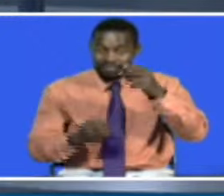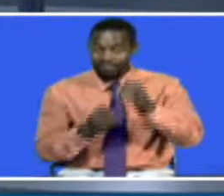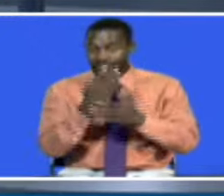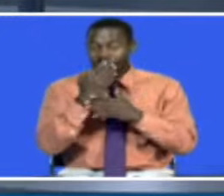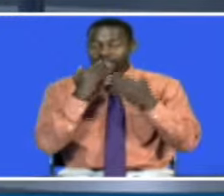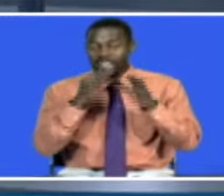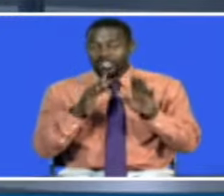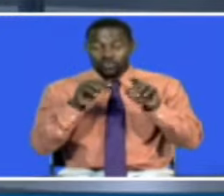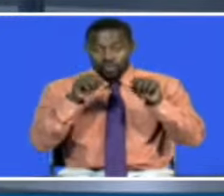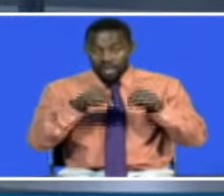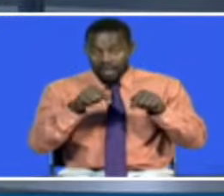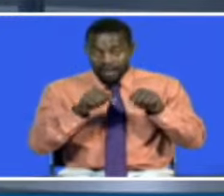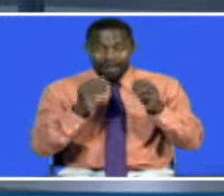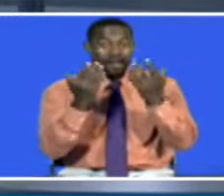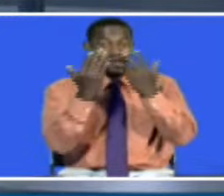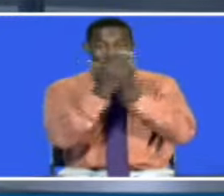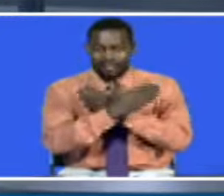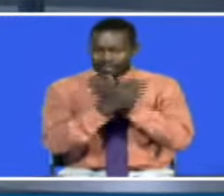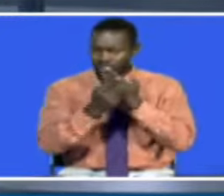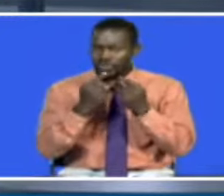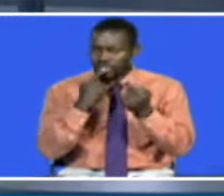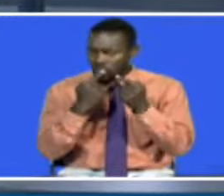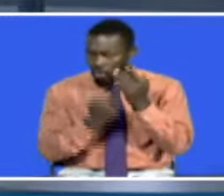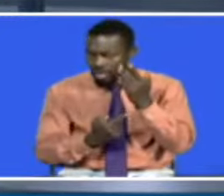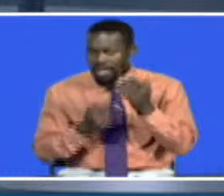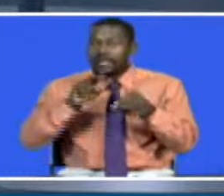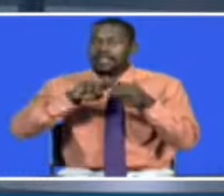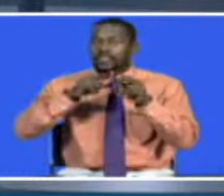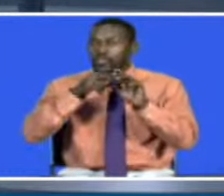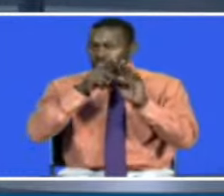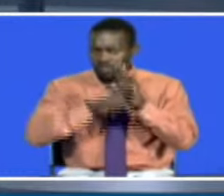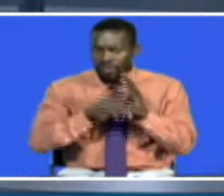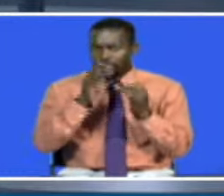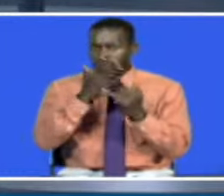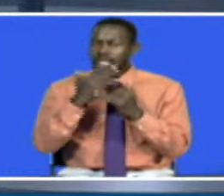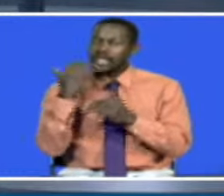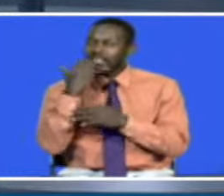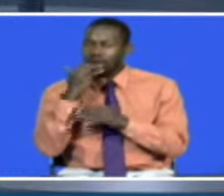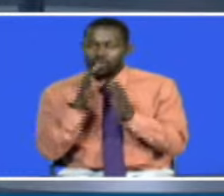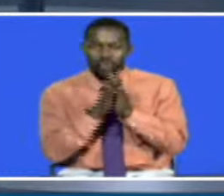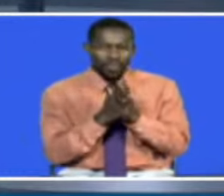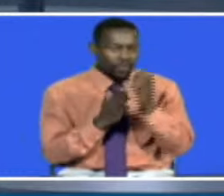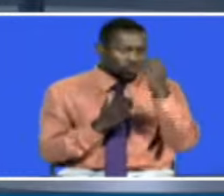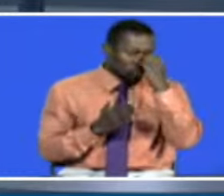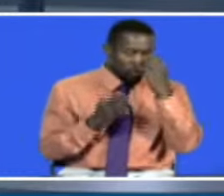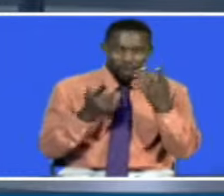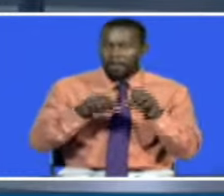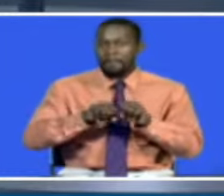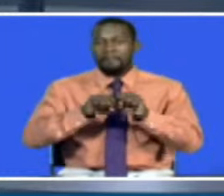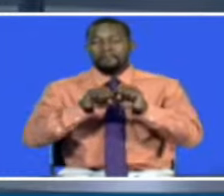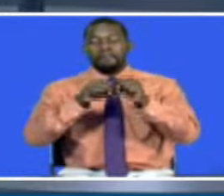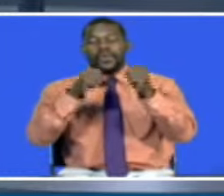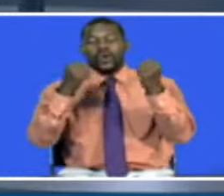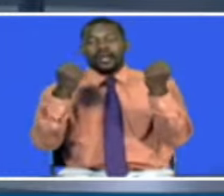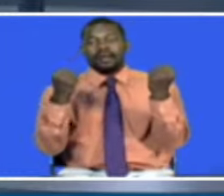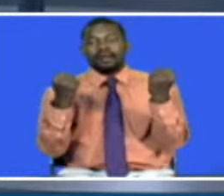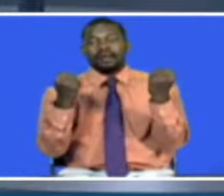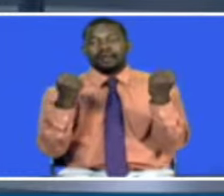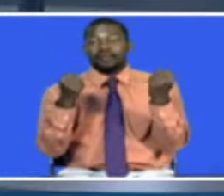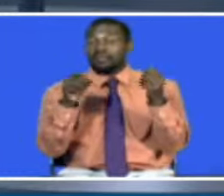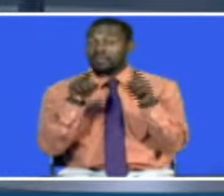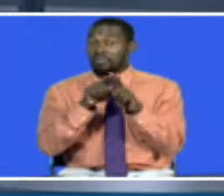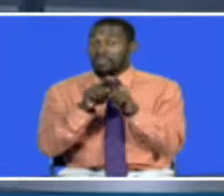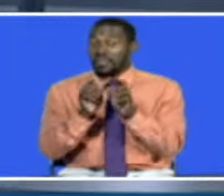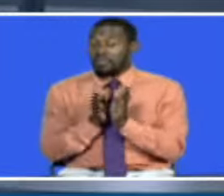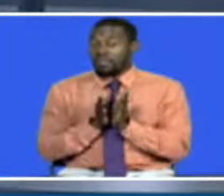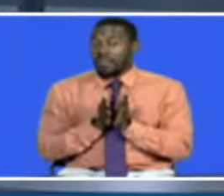is the relationship between the deputy president and his boss is irretrievably broken, and Kenya cannot contemplate